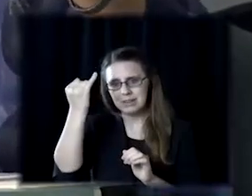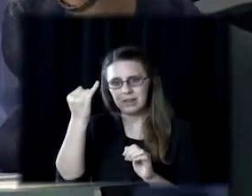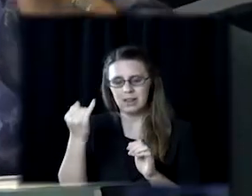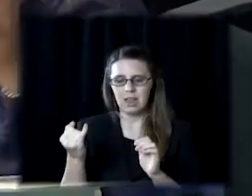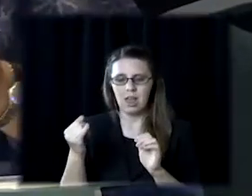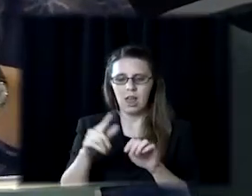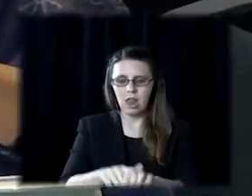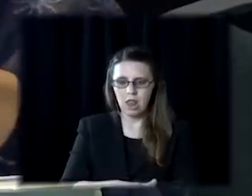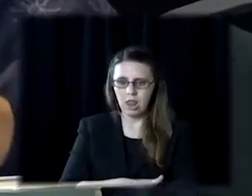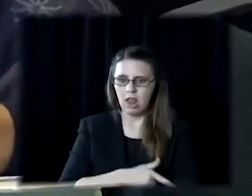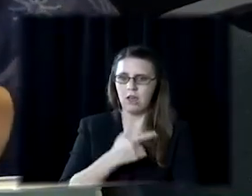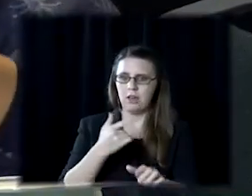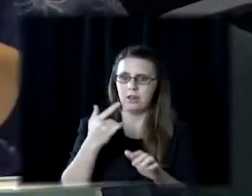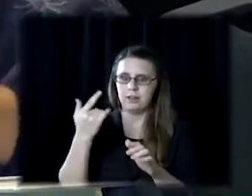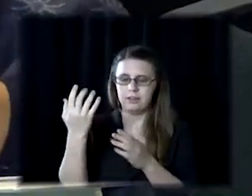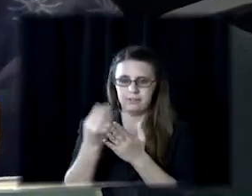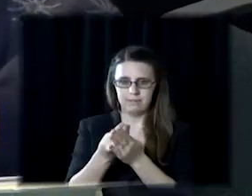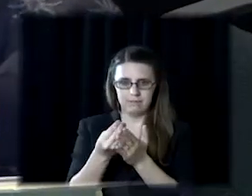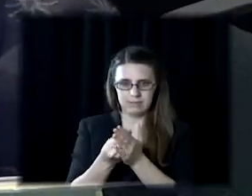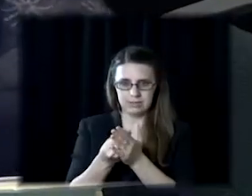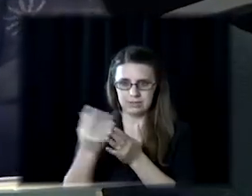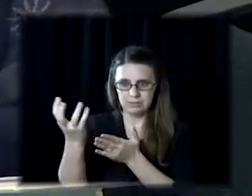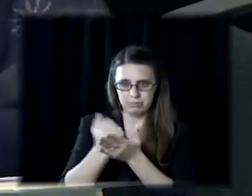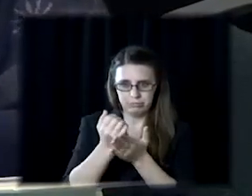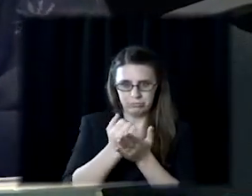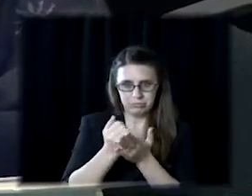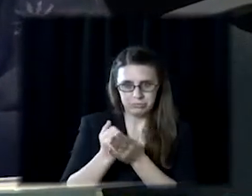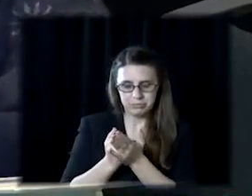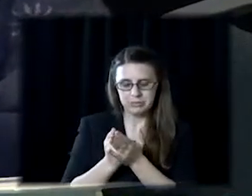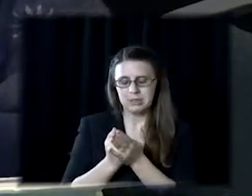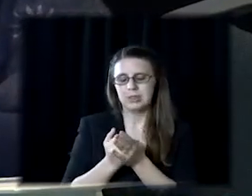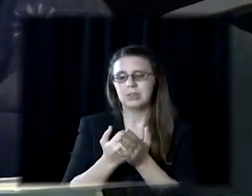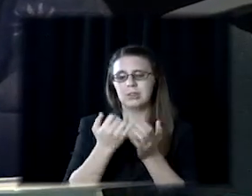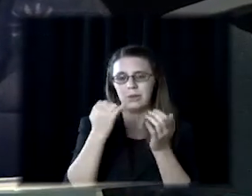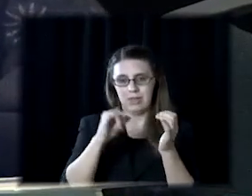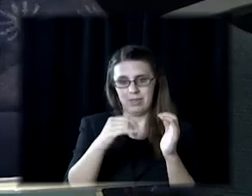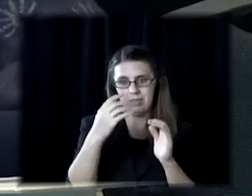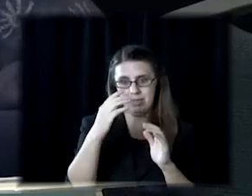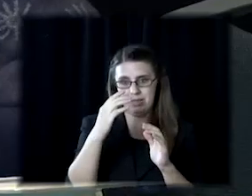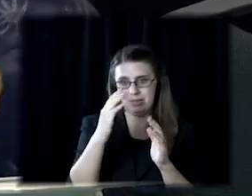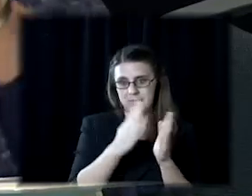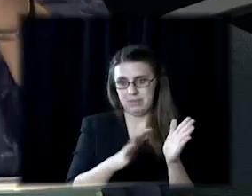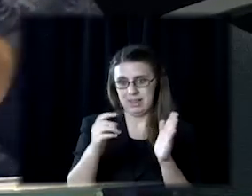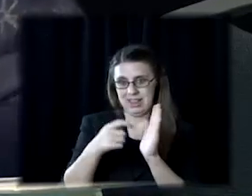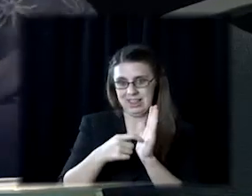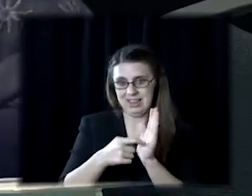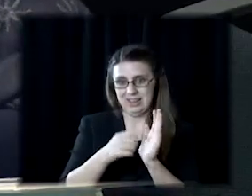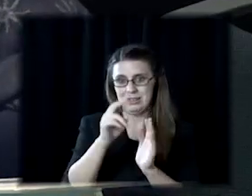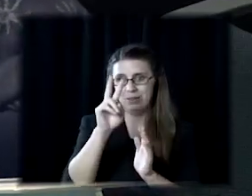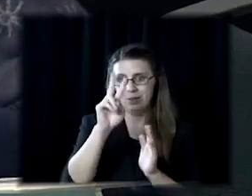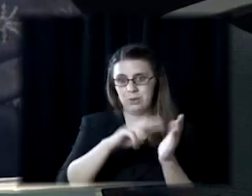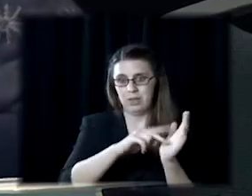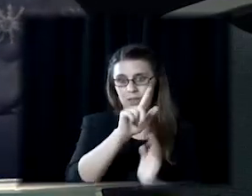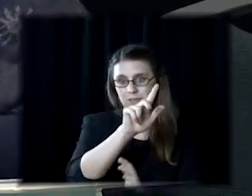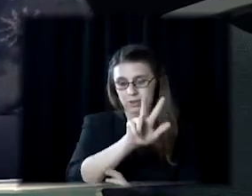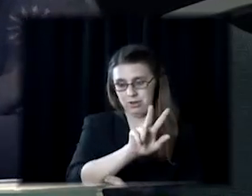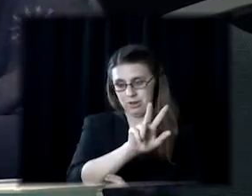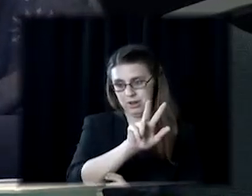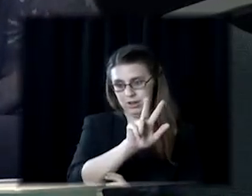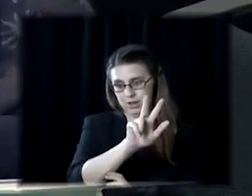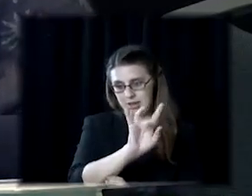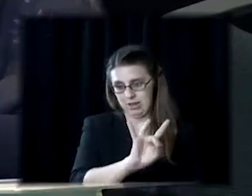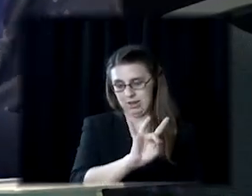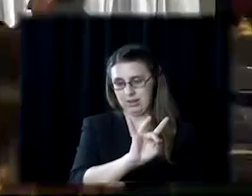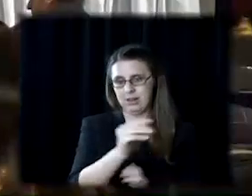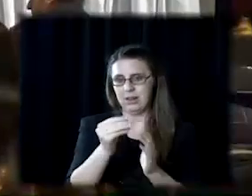remains longer. And so the deficit in this plan comes in 2038 versus 2034 in the October plan, just for the record.